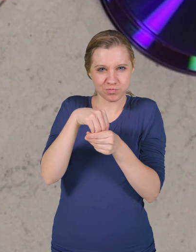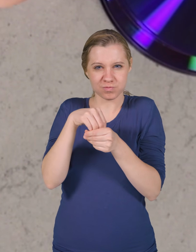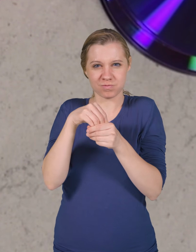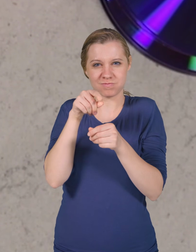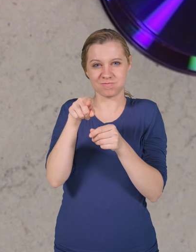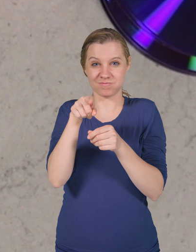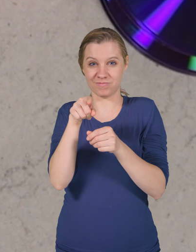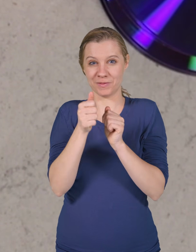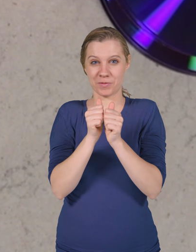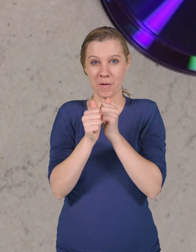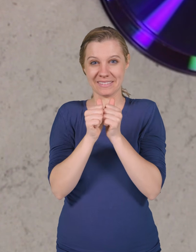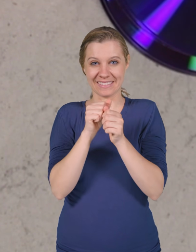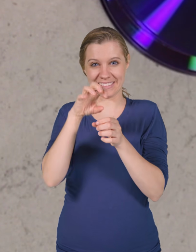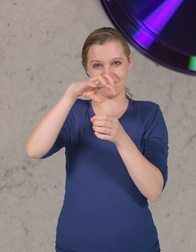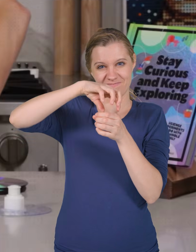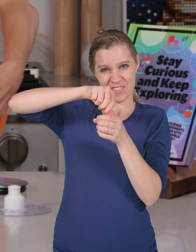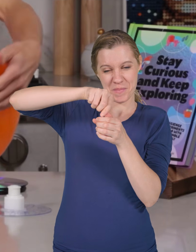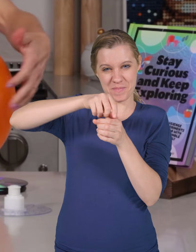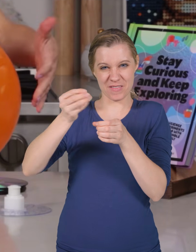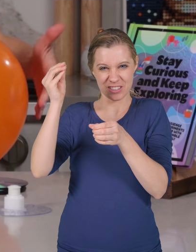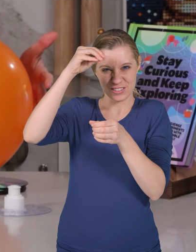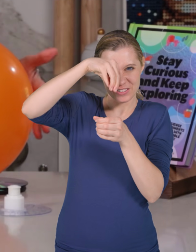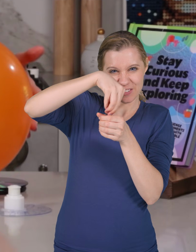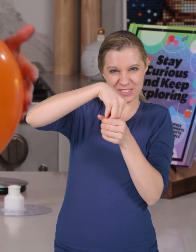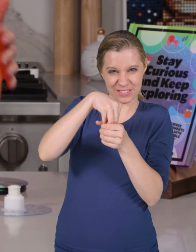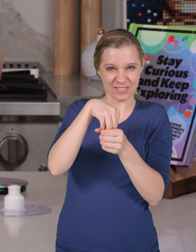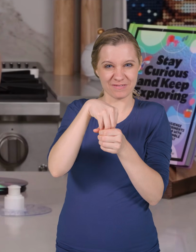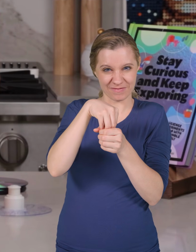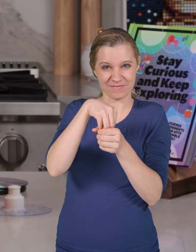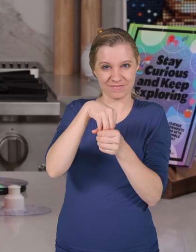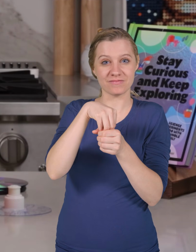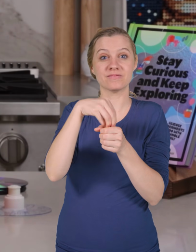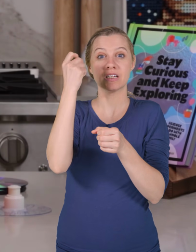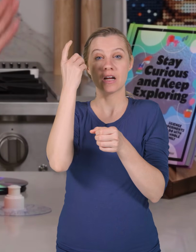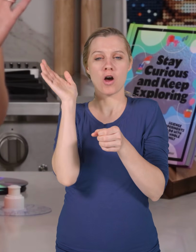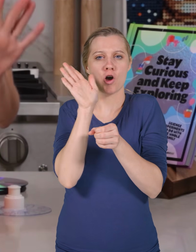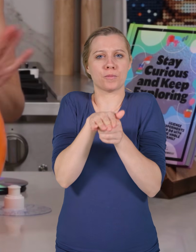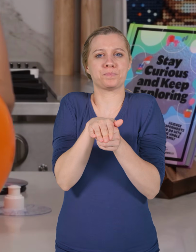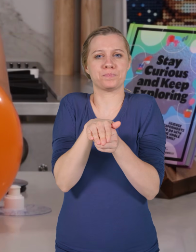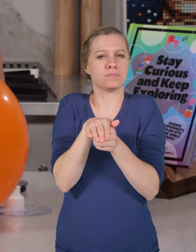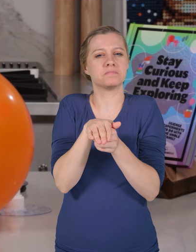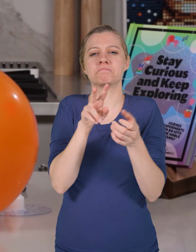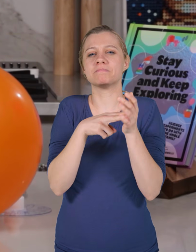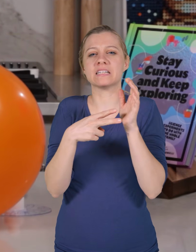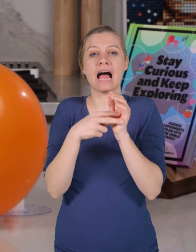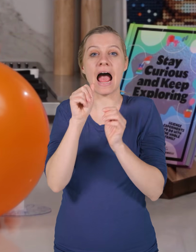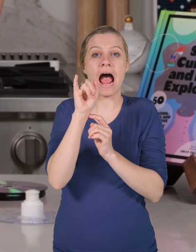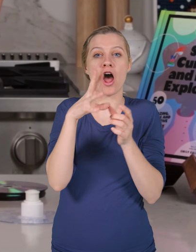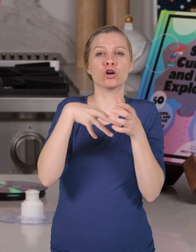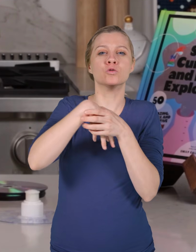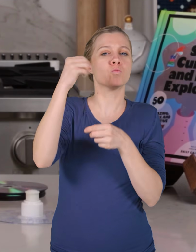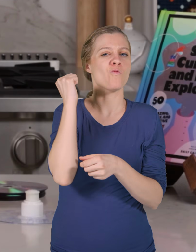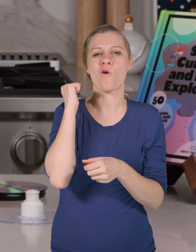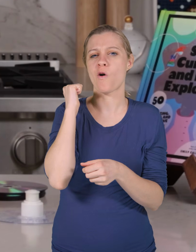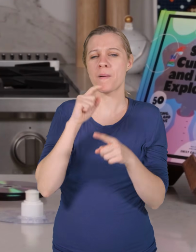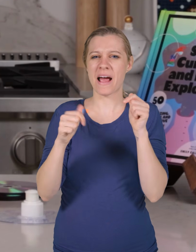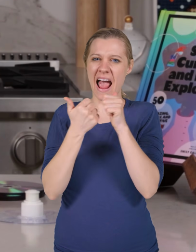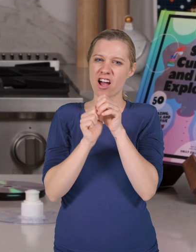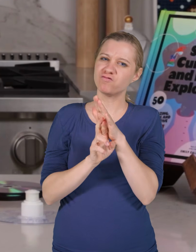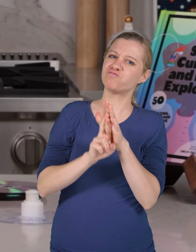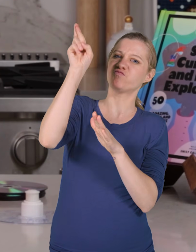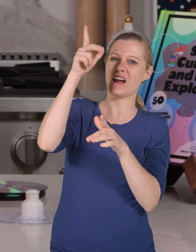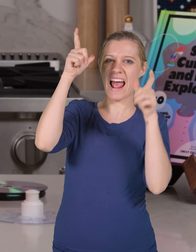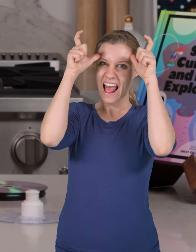around your closed sports cap, just like that. And because it's closed, no air is going to seep out. But how do we launch our